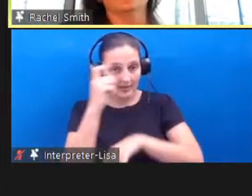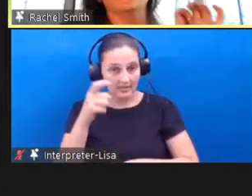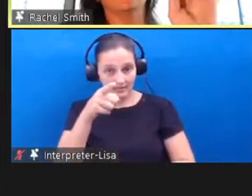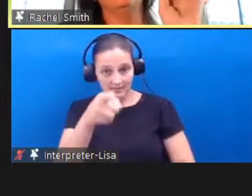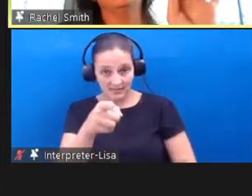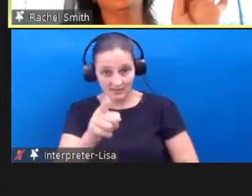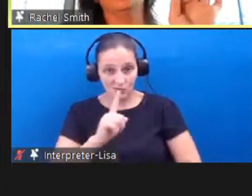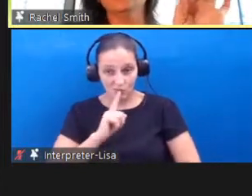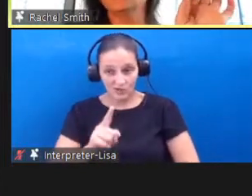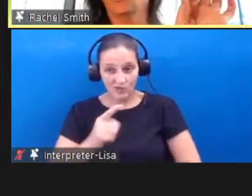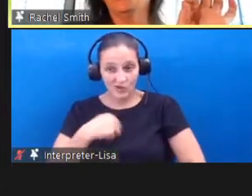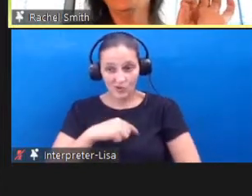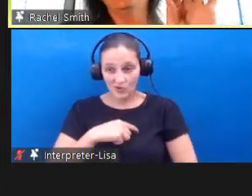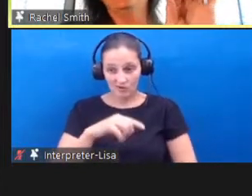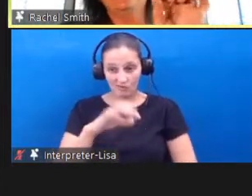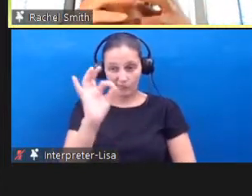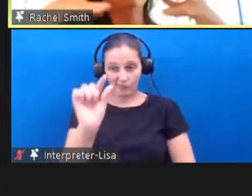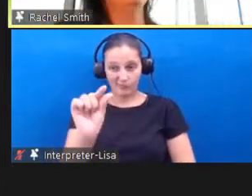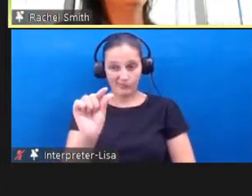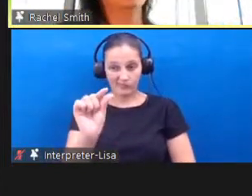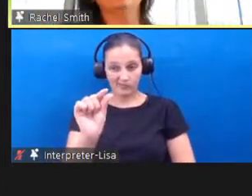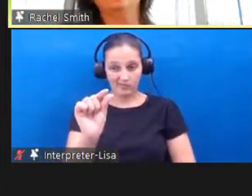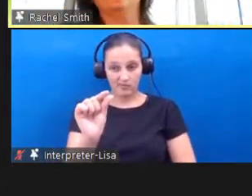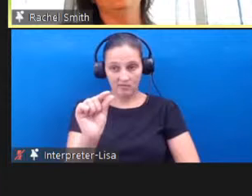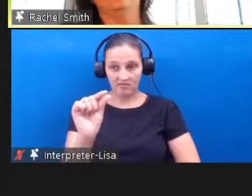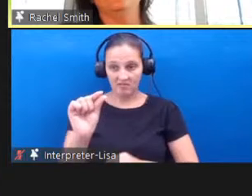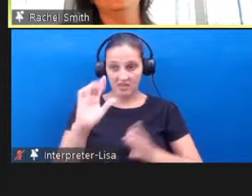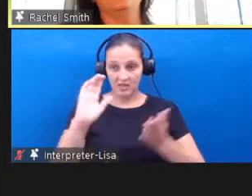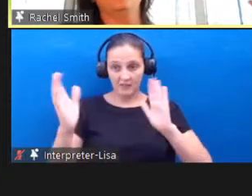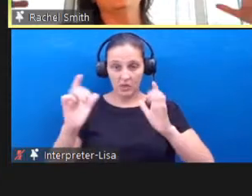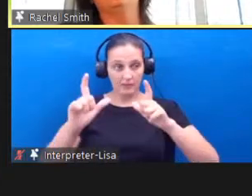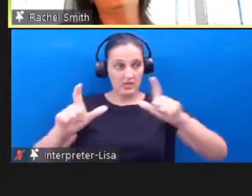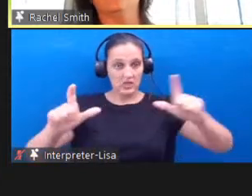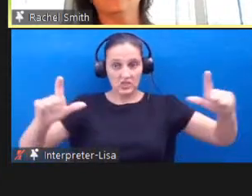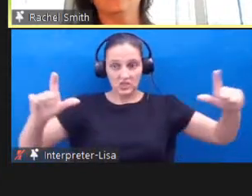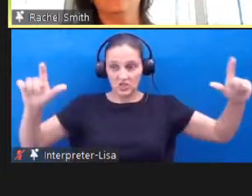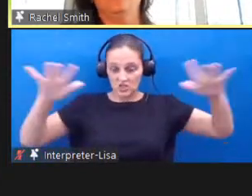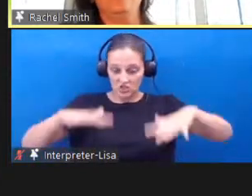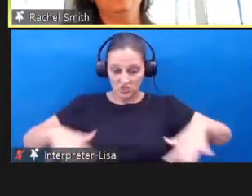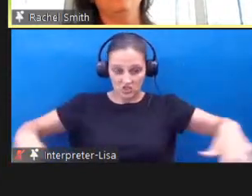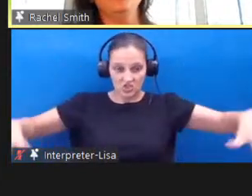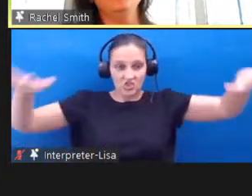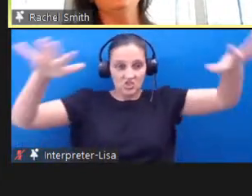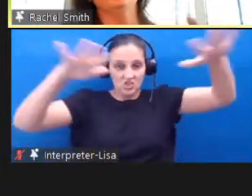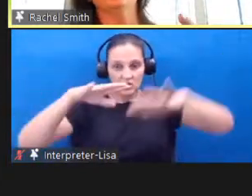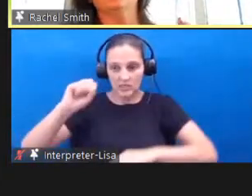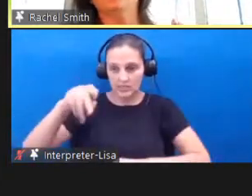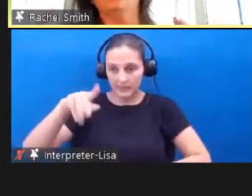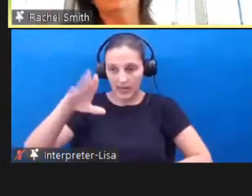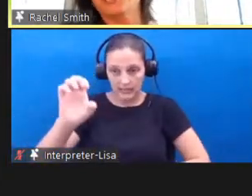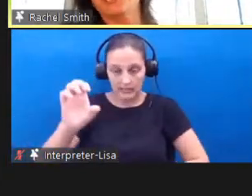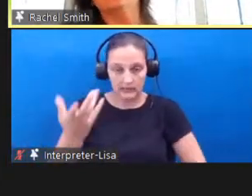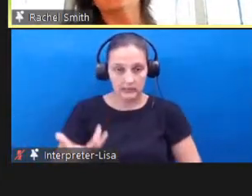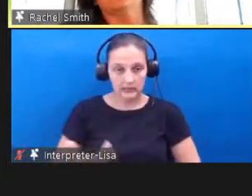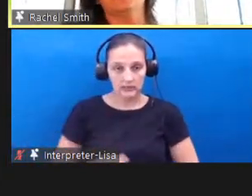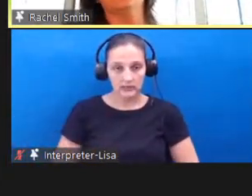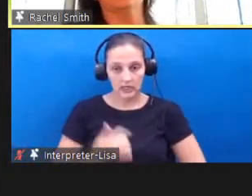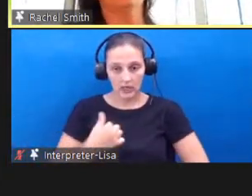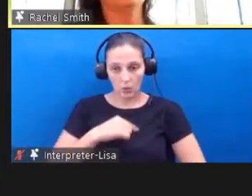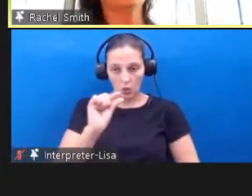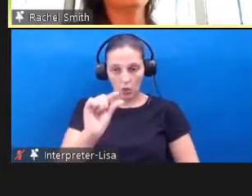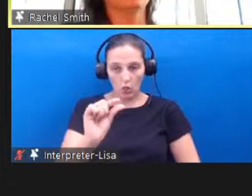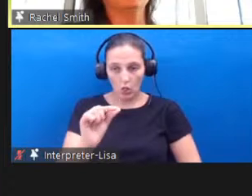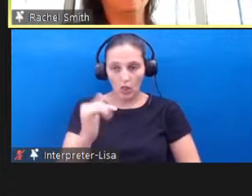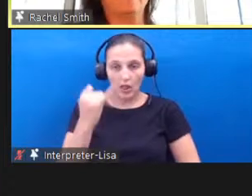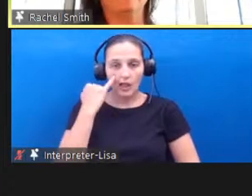are. We are a tiny little pixel in this giant expanse. And if we don't protect this